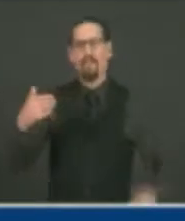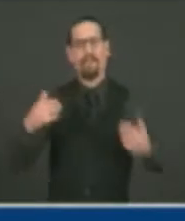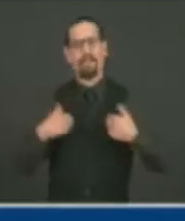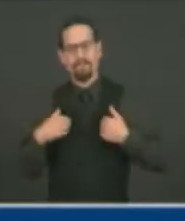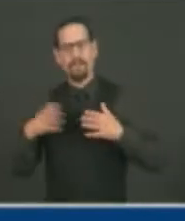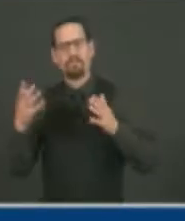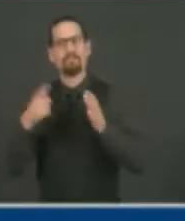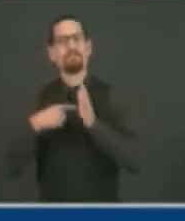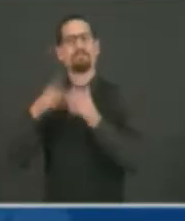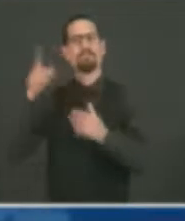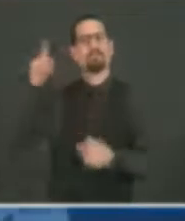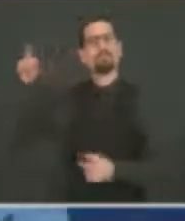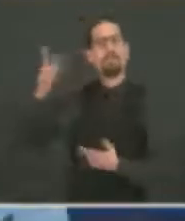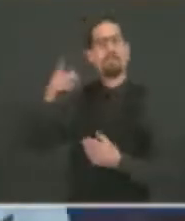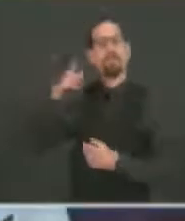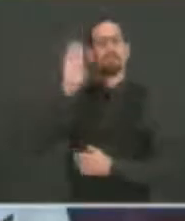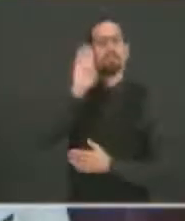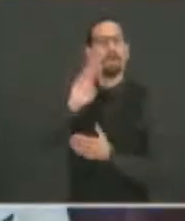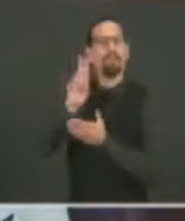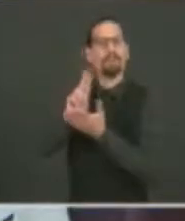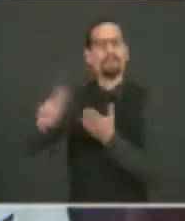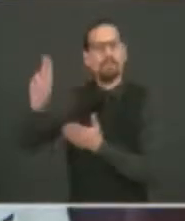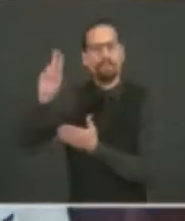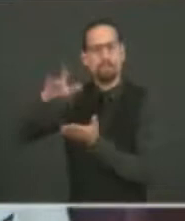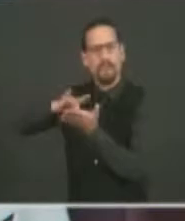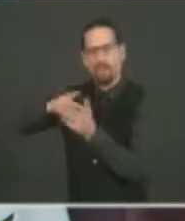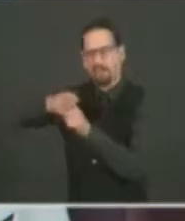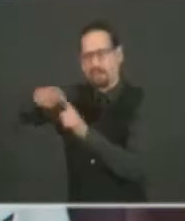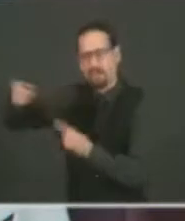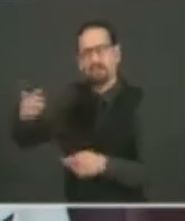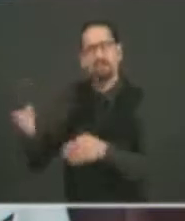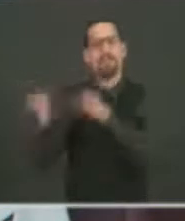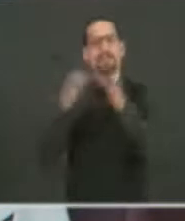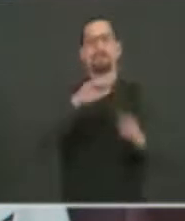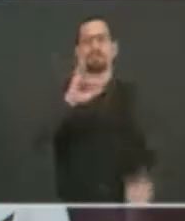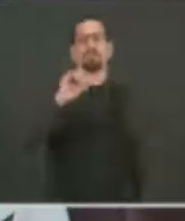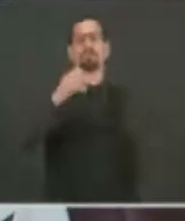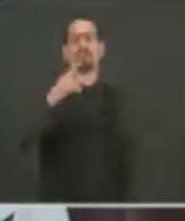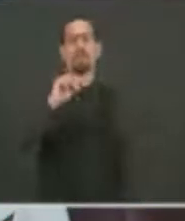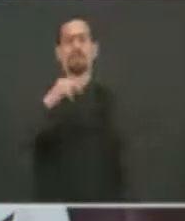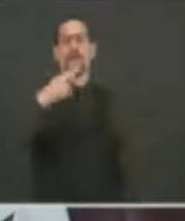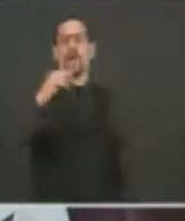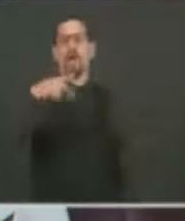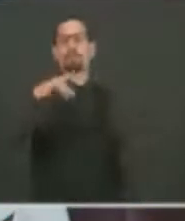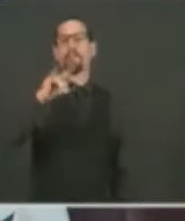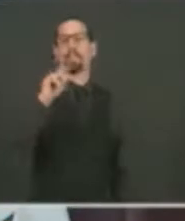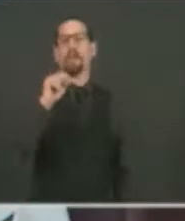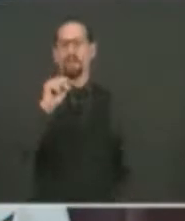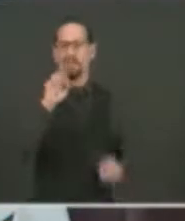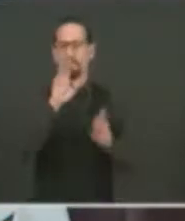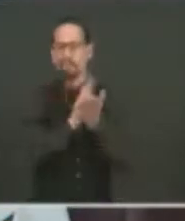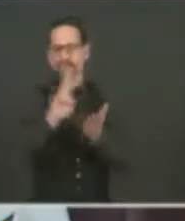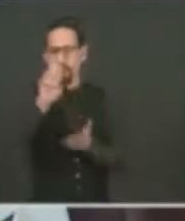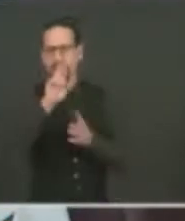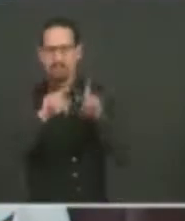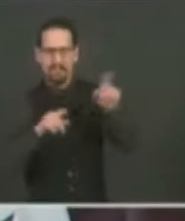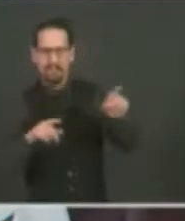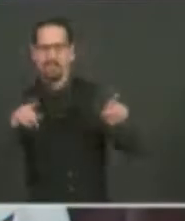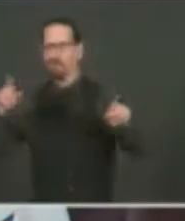most important metrics to track, and this is what we have come up